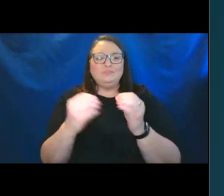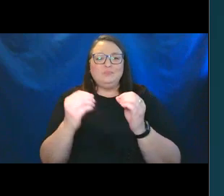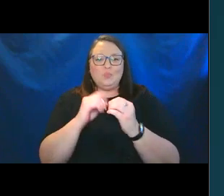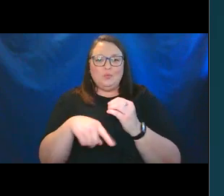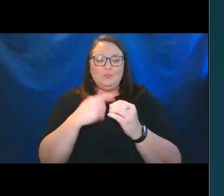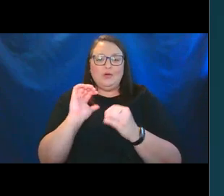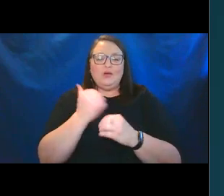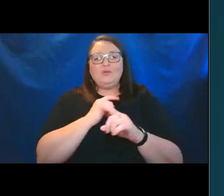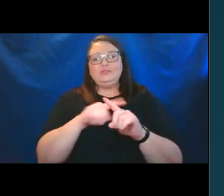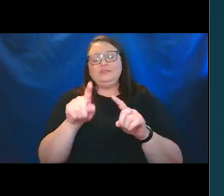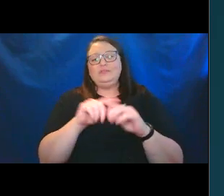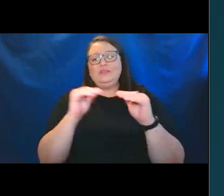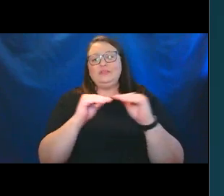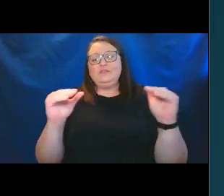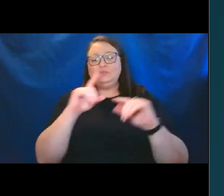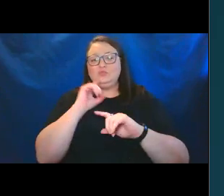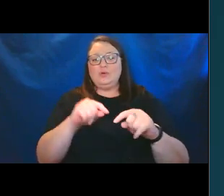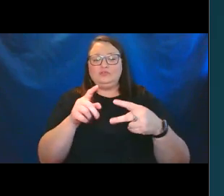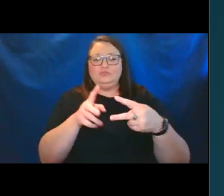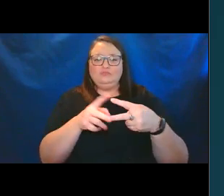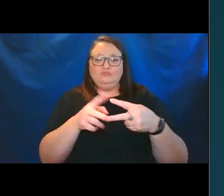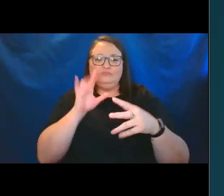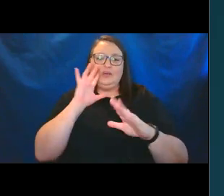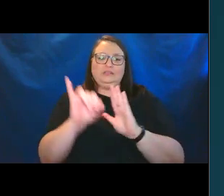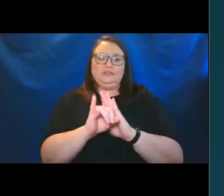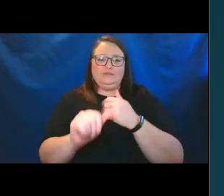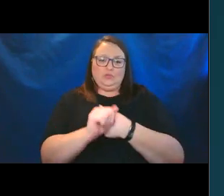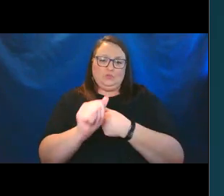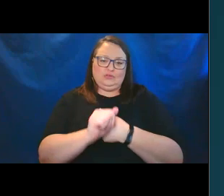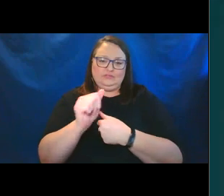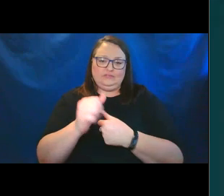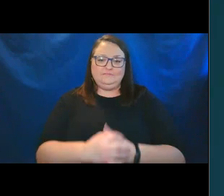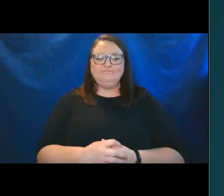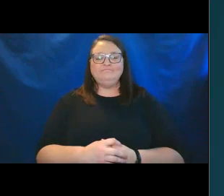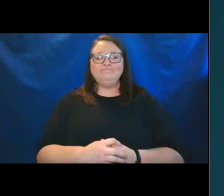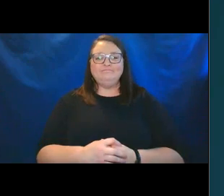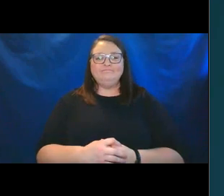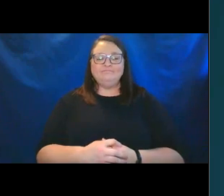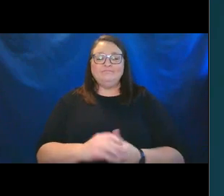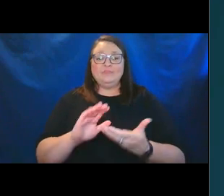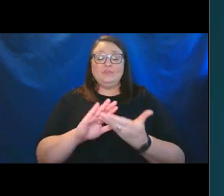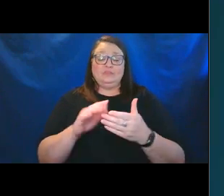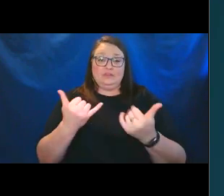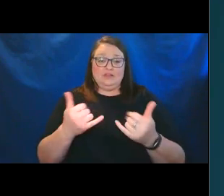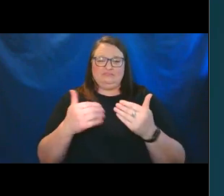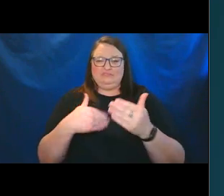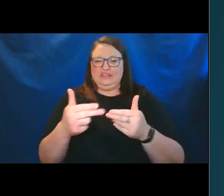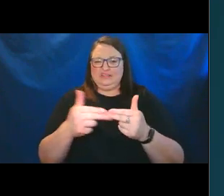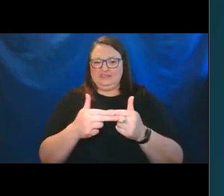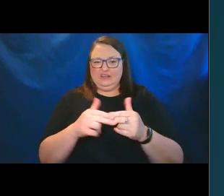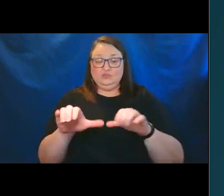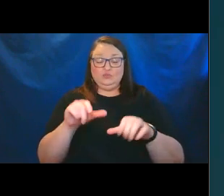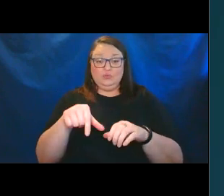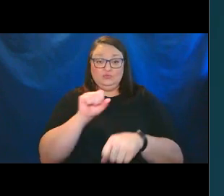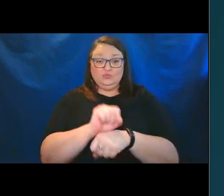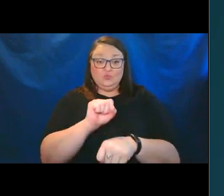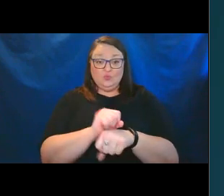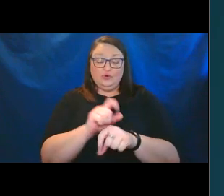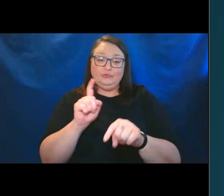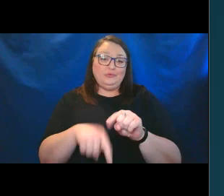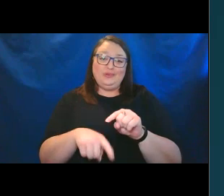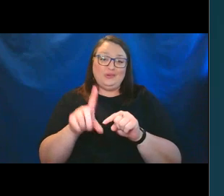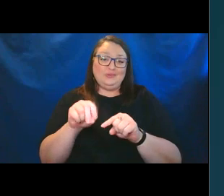of response to these identified threats. In order to do this work, next slide. In order to do this work, you can't do it without a group of partners,